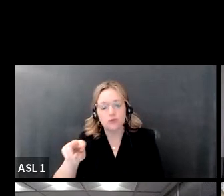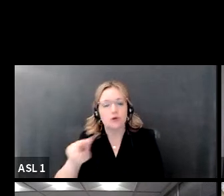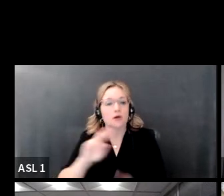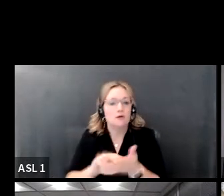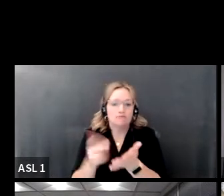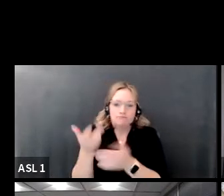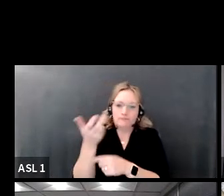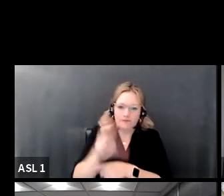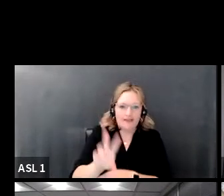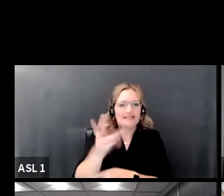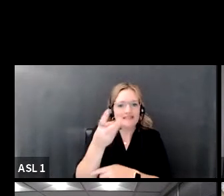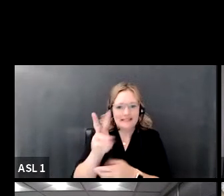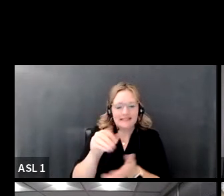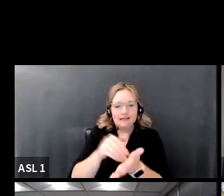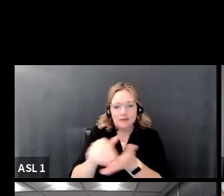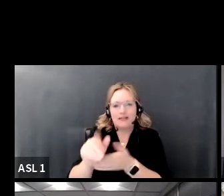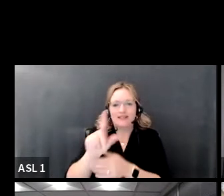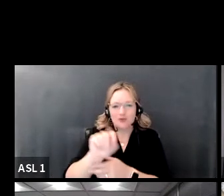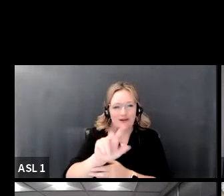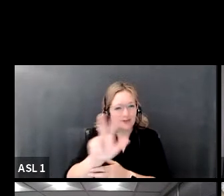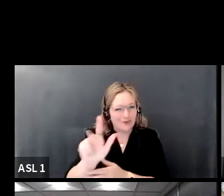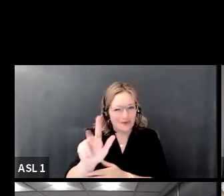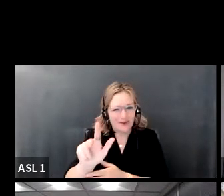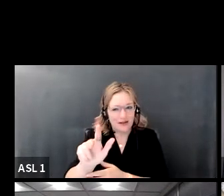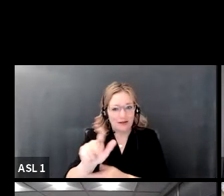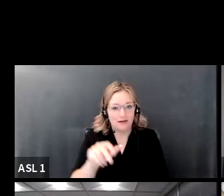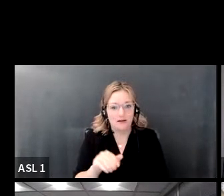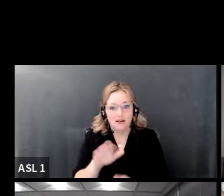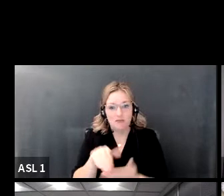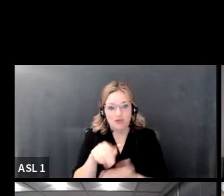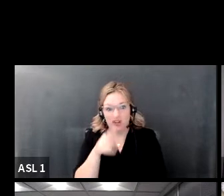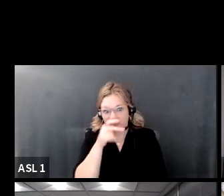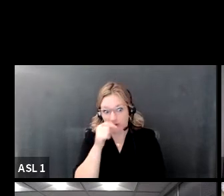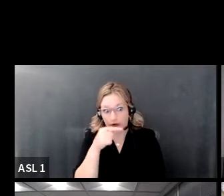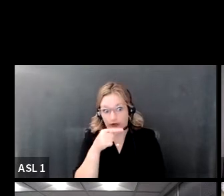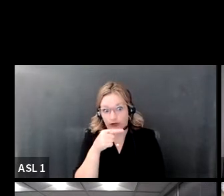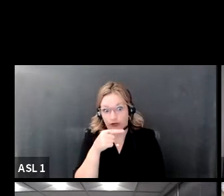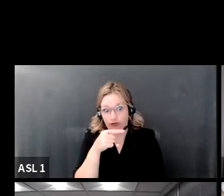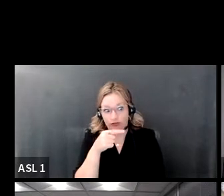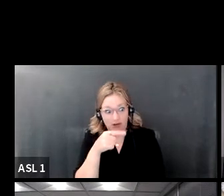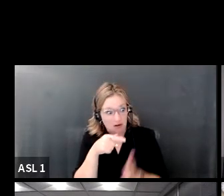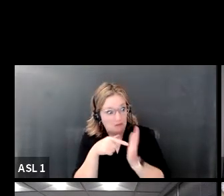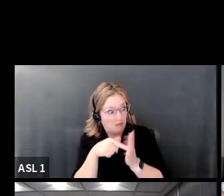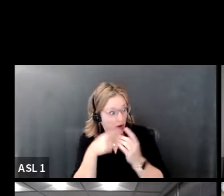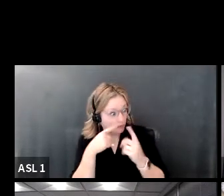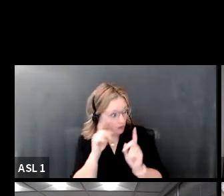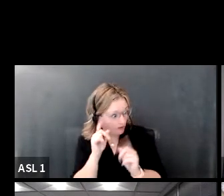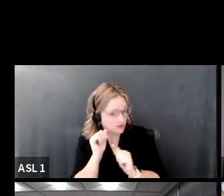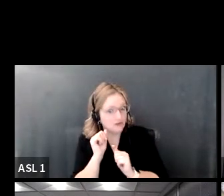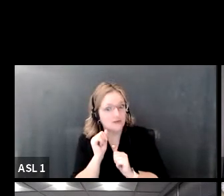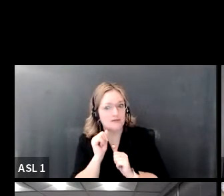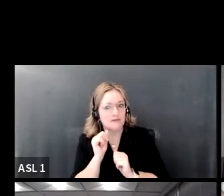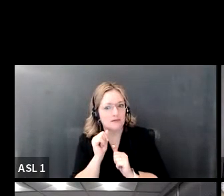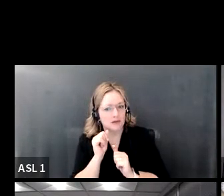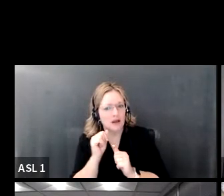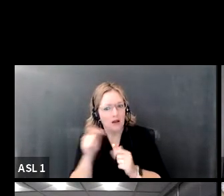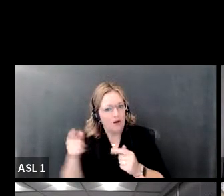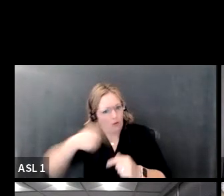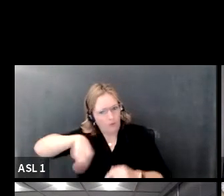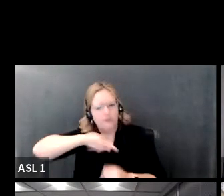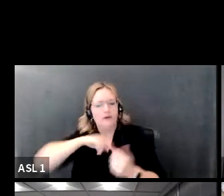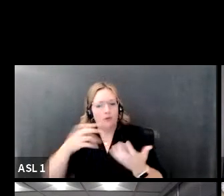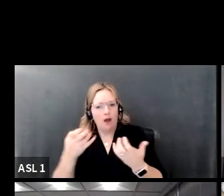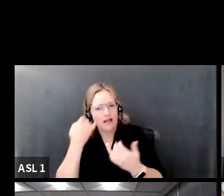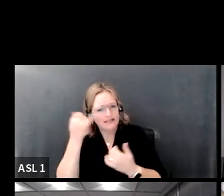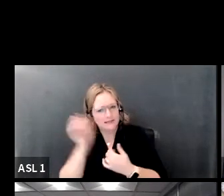million by the year 2023. montreal is not far away it's another model and the population wanted that to be in place so i